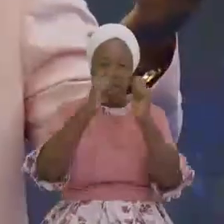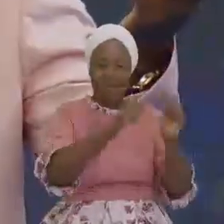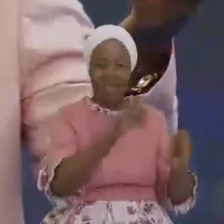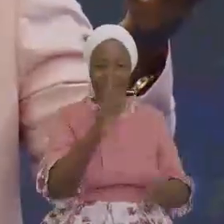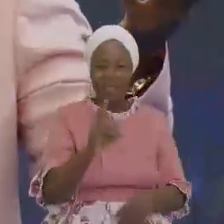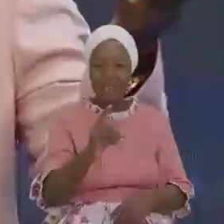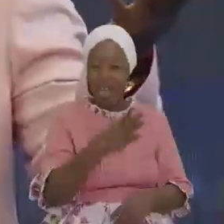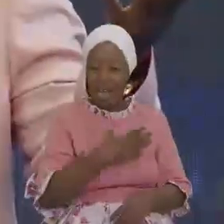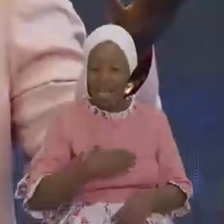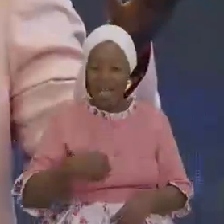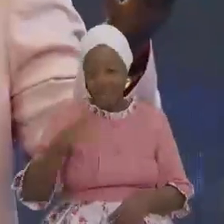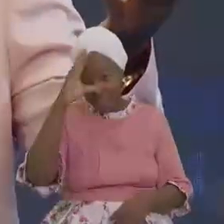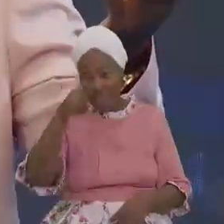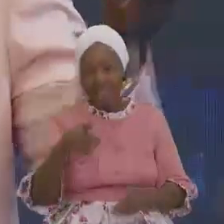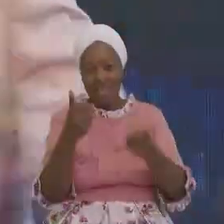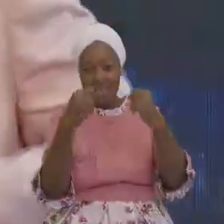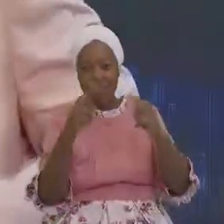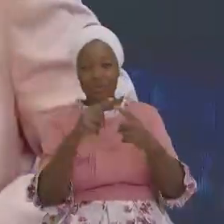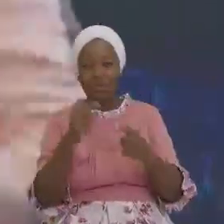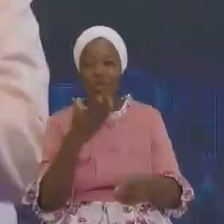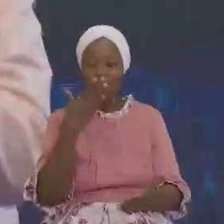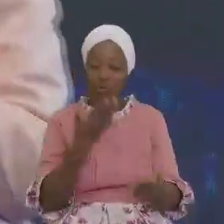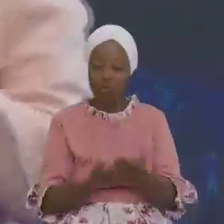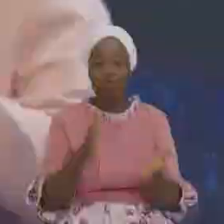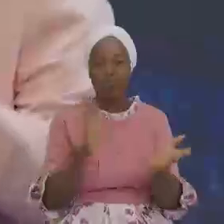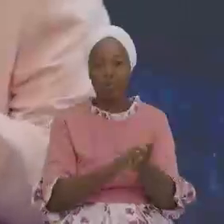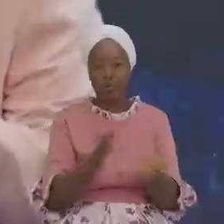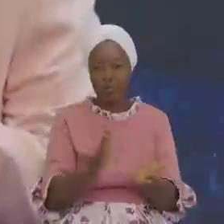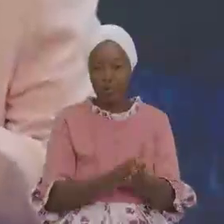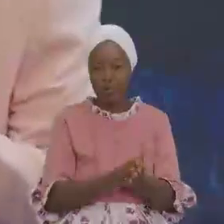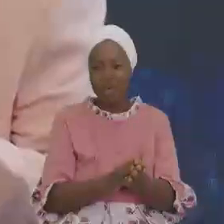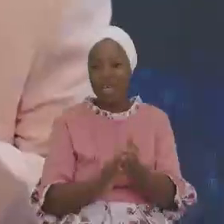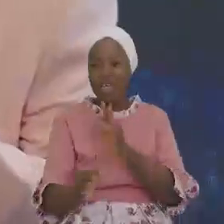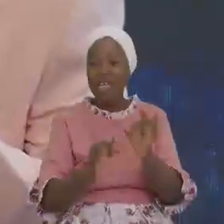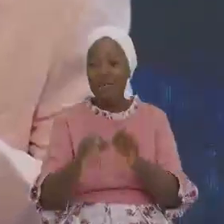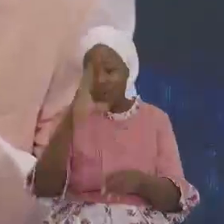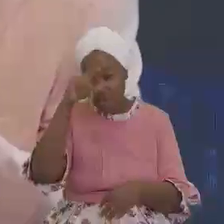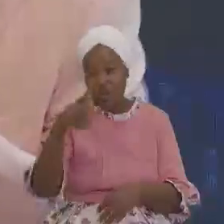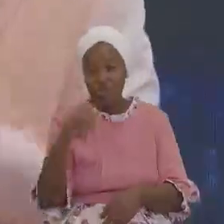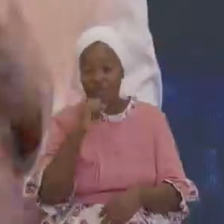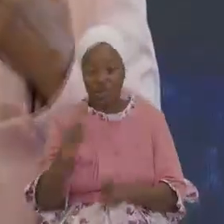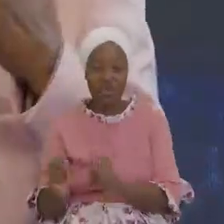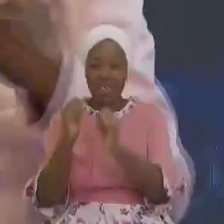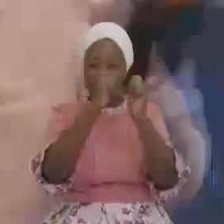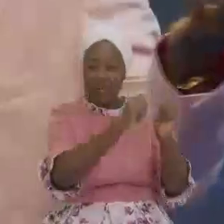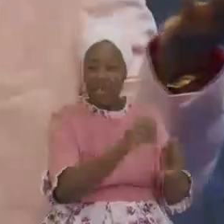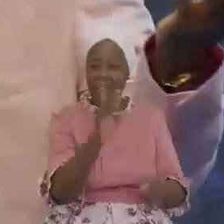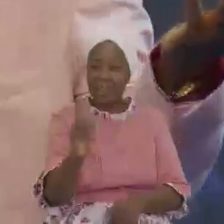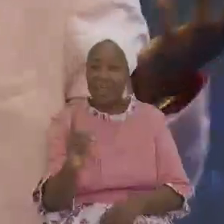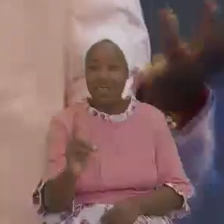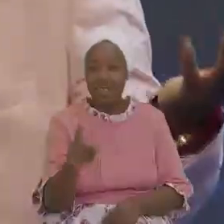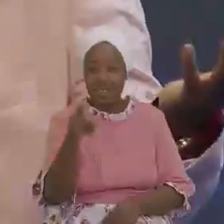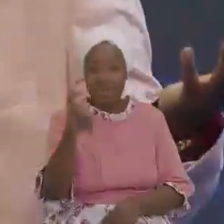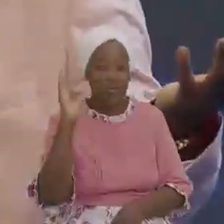And I came to a real school. If I wasn't transferred, you will never